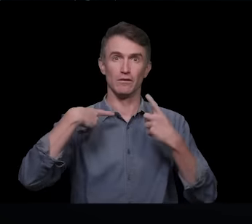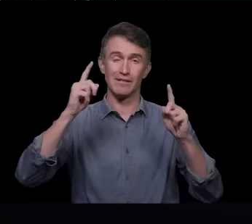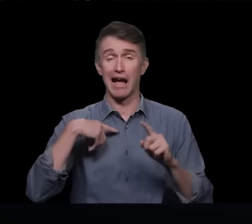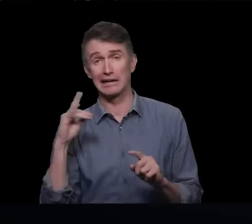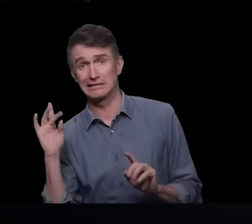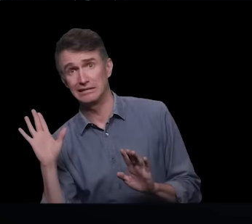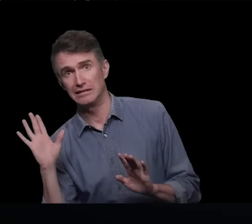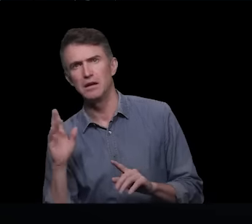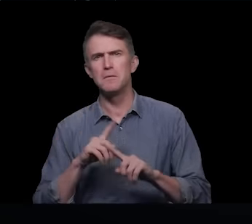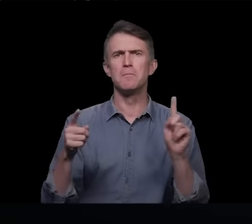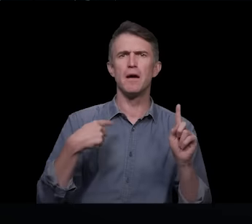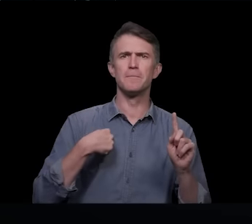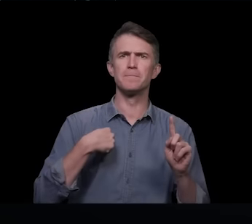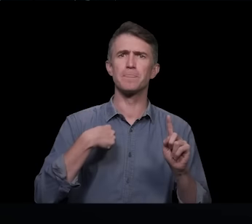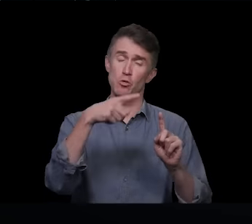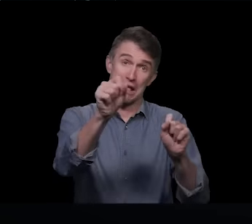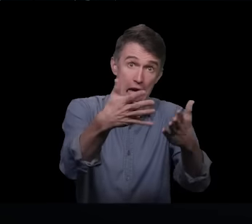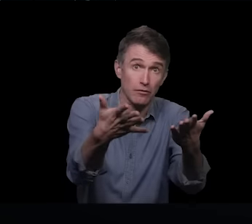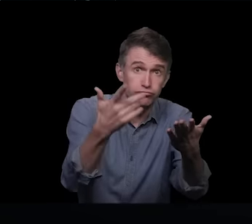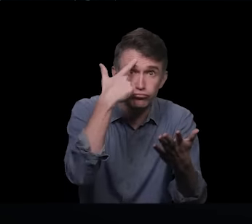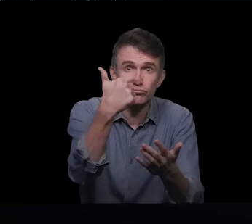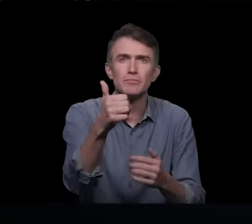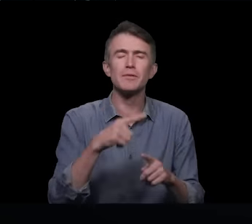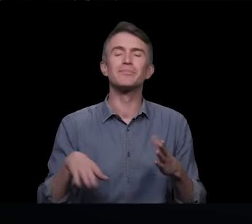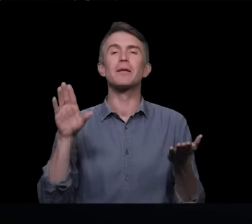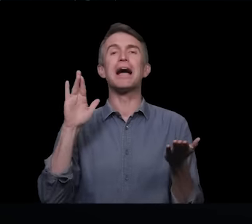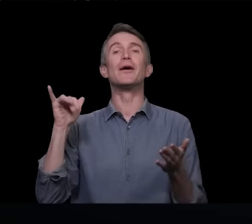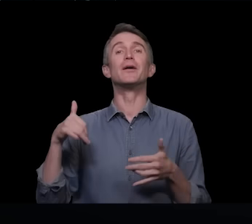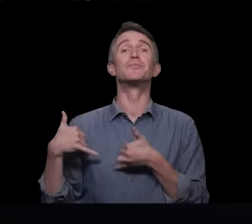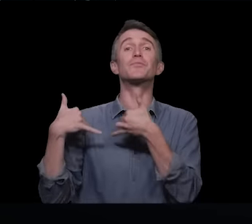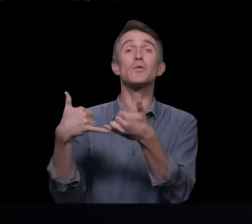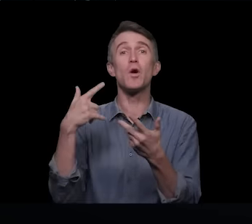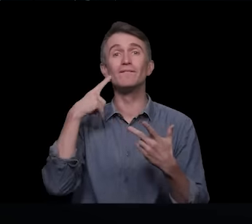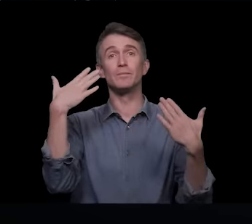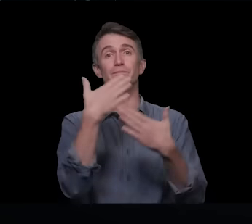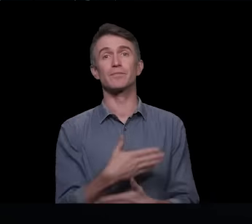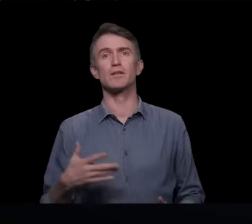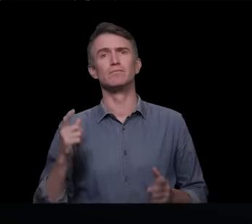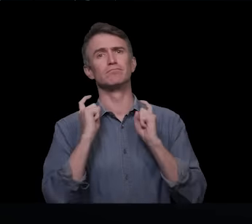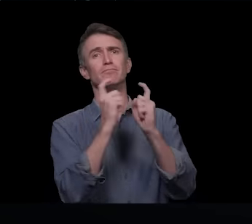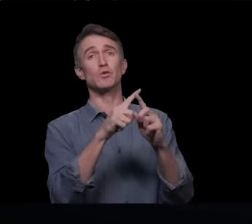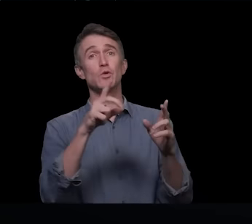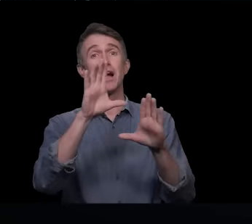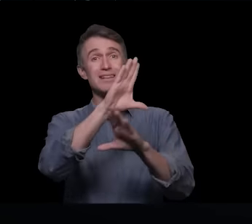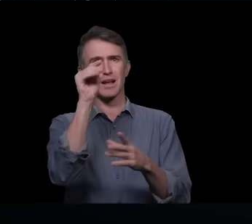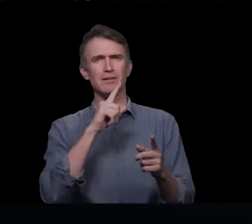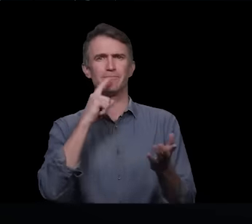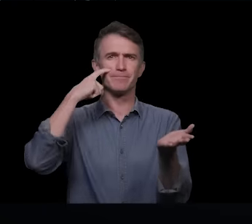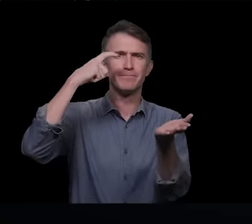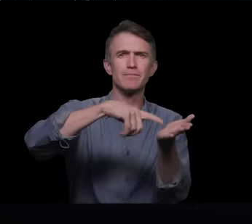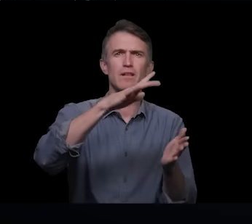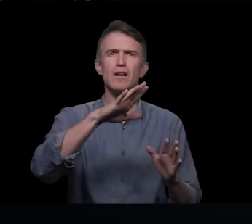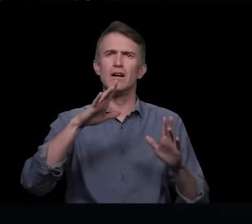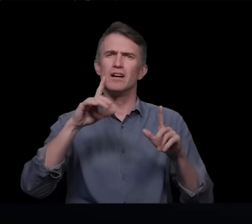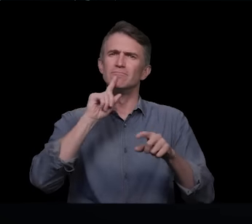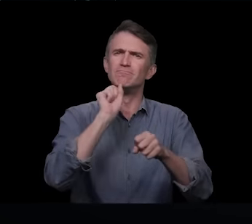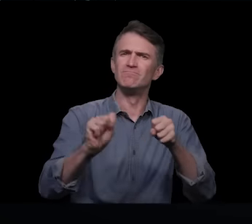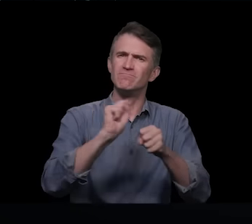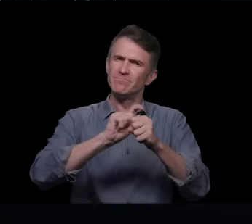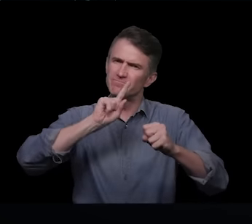in a year like I did, but you can if you want. The Gorrie Award for Popular Entertainment goes to a company that has demonstrated